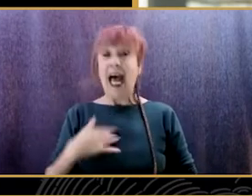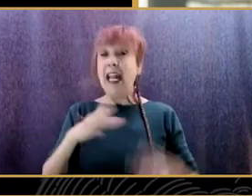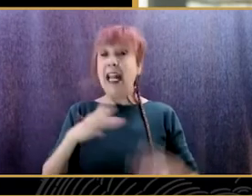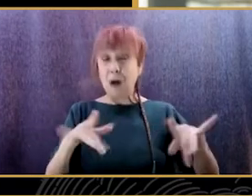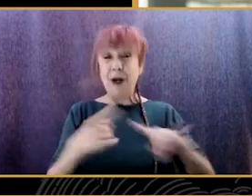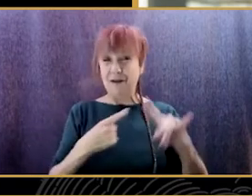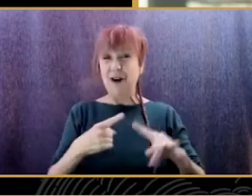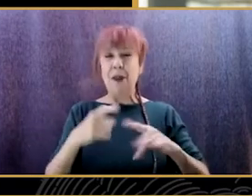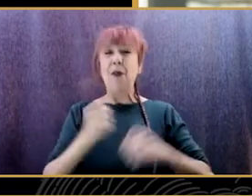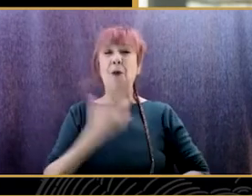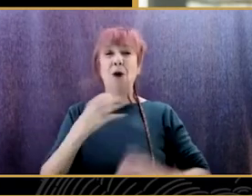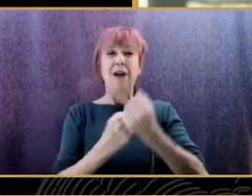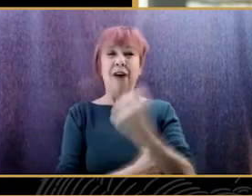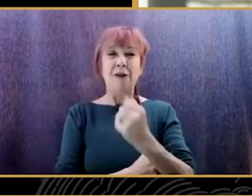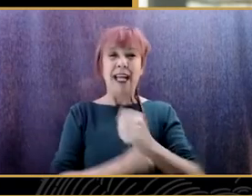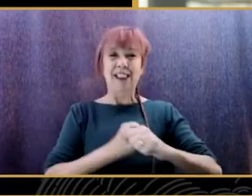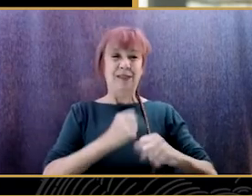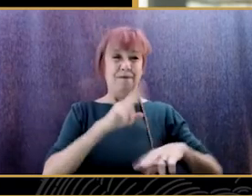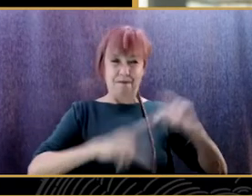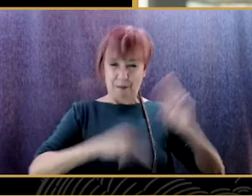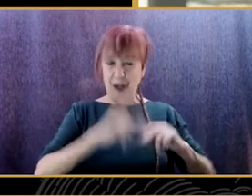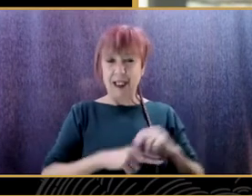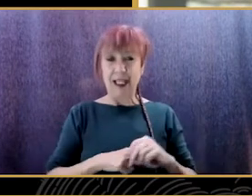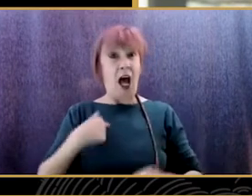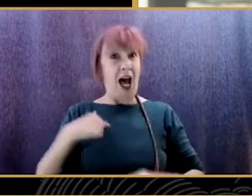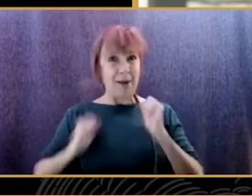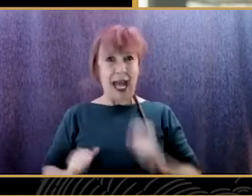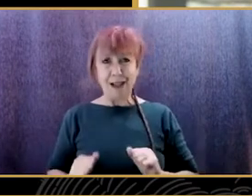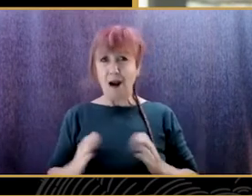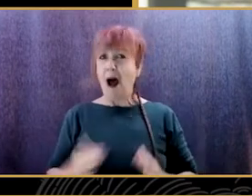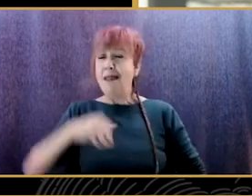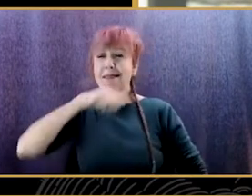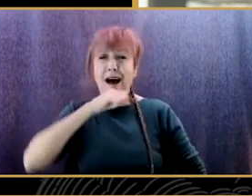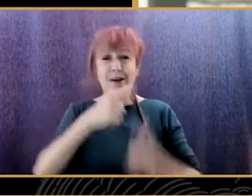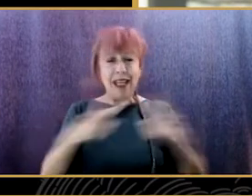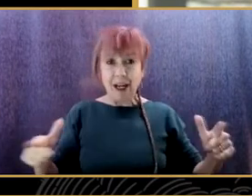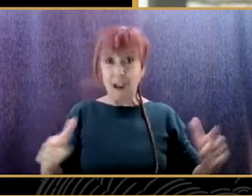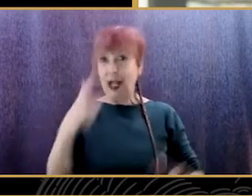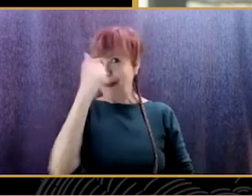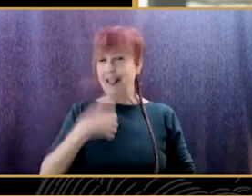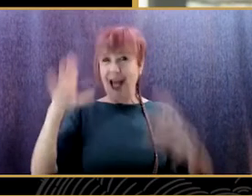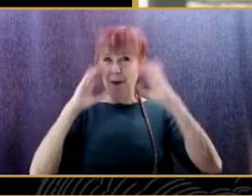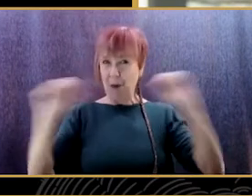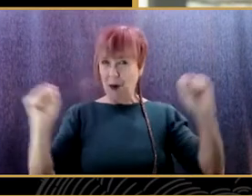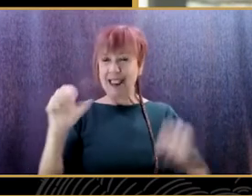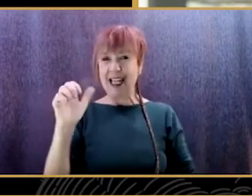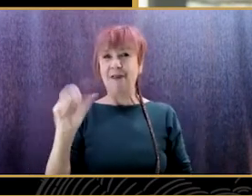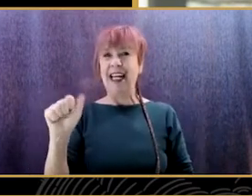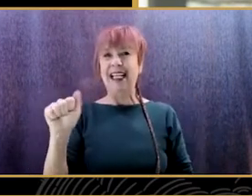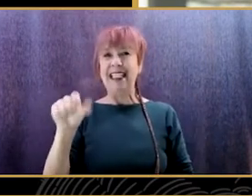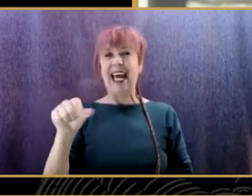As an actor, I always have had a love for language, and as the president of the Chicago Local Chapter of SAG-AFTRA, I am